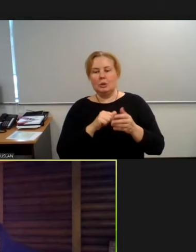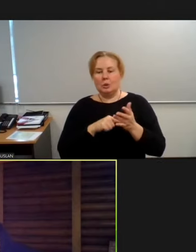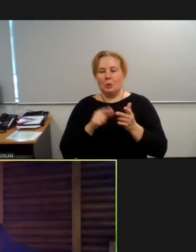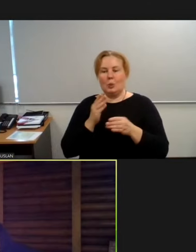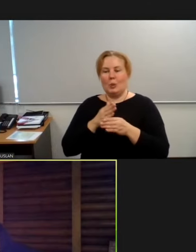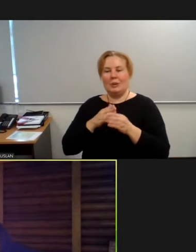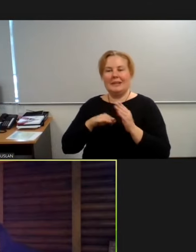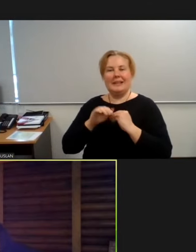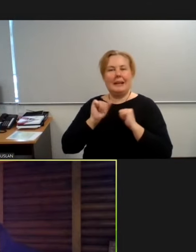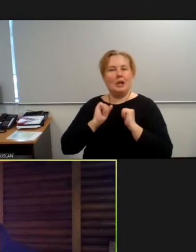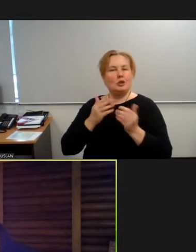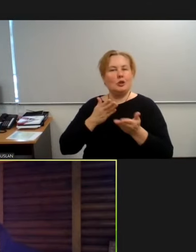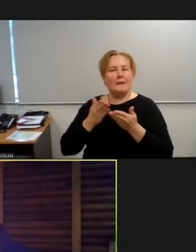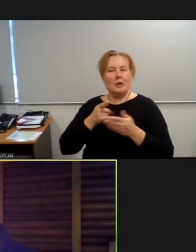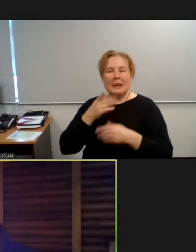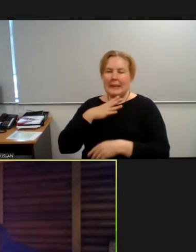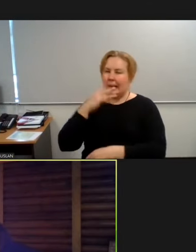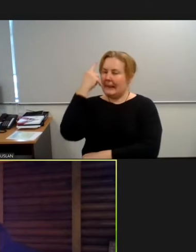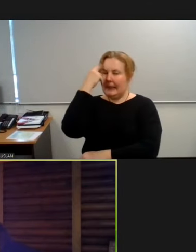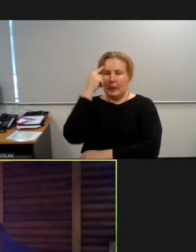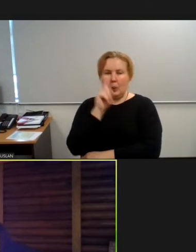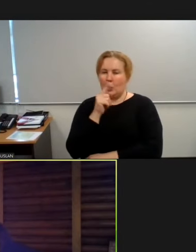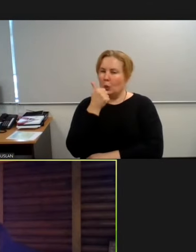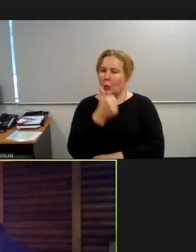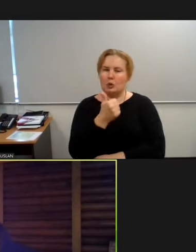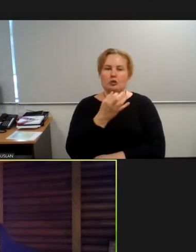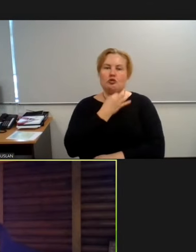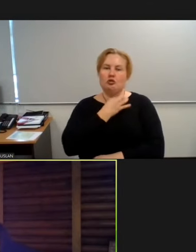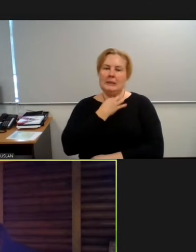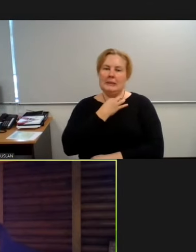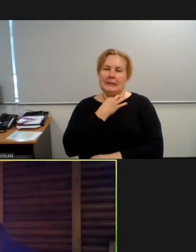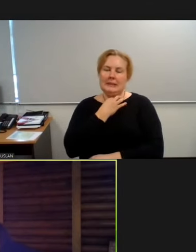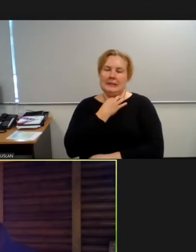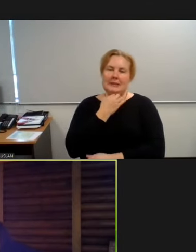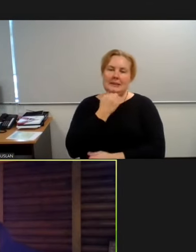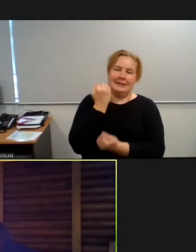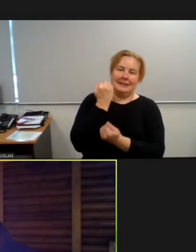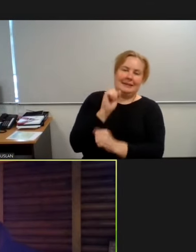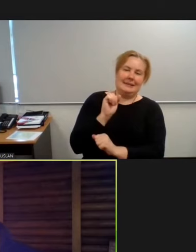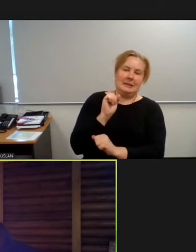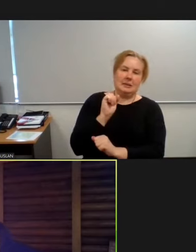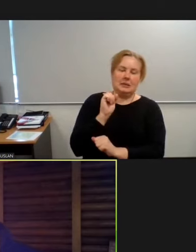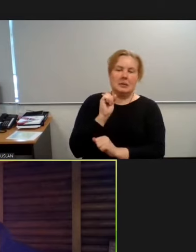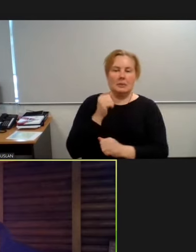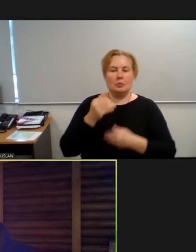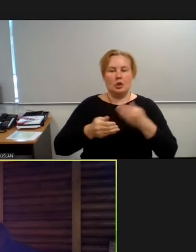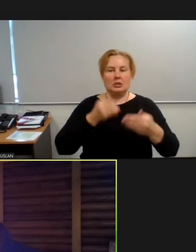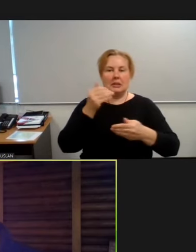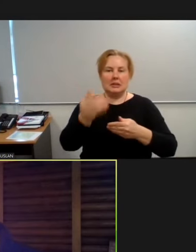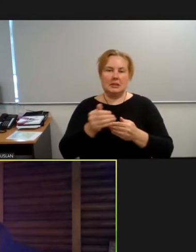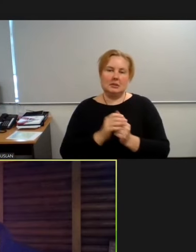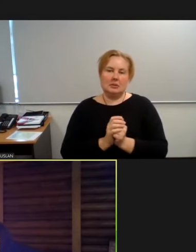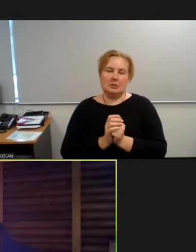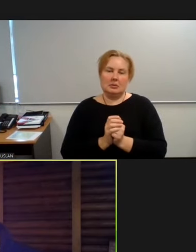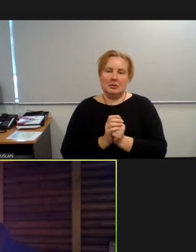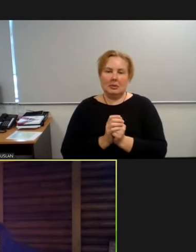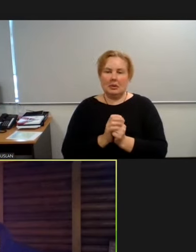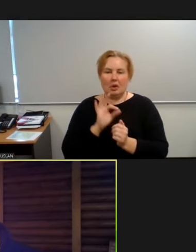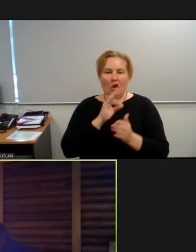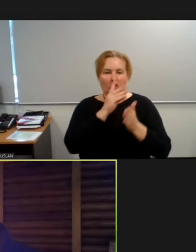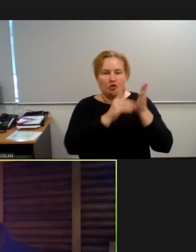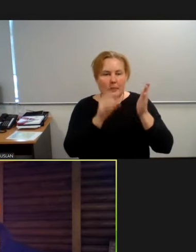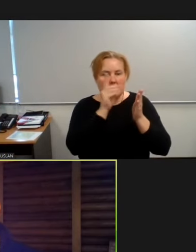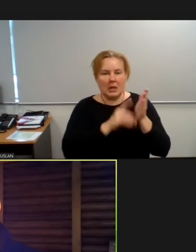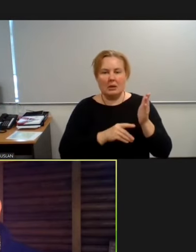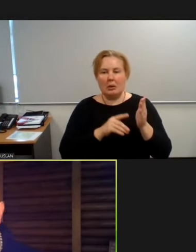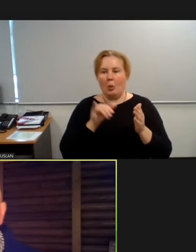think about a good risk mitigation process without discriminating or victimizing